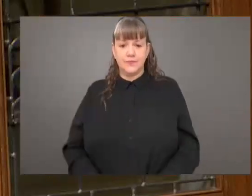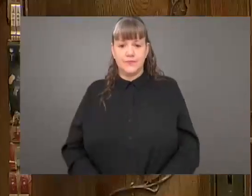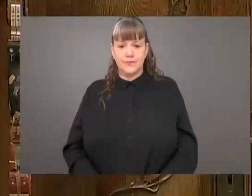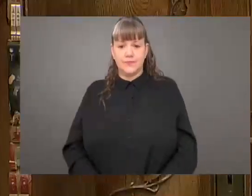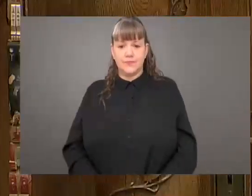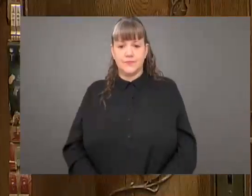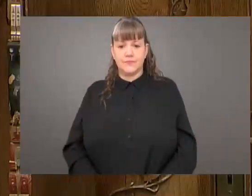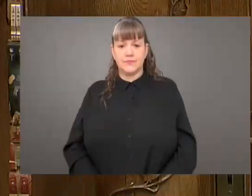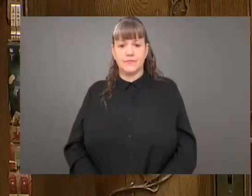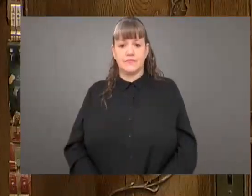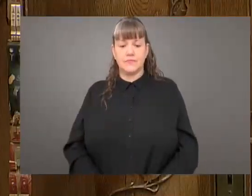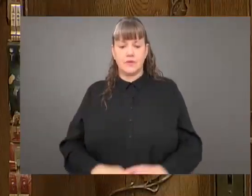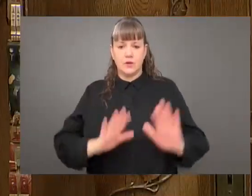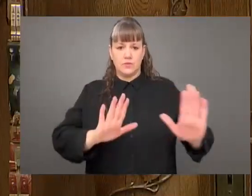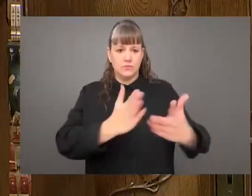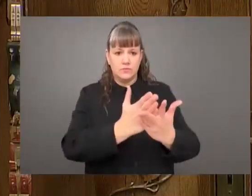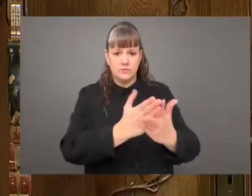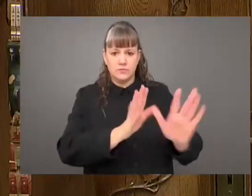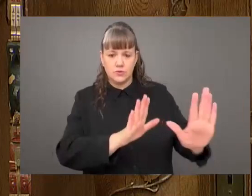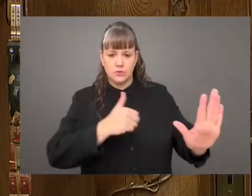member, I skipped again.